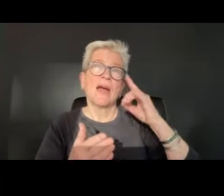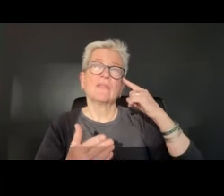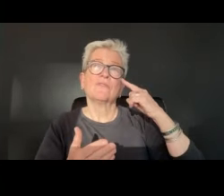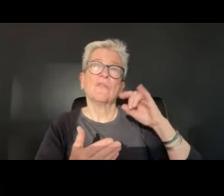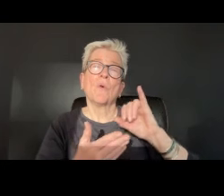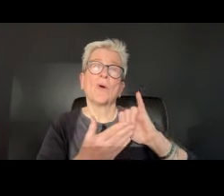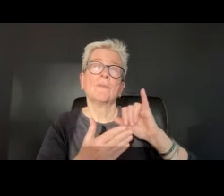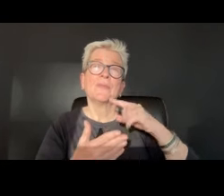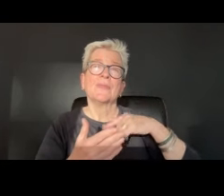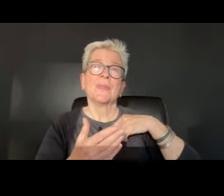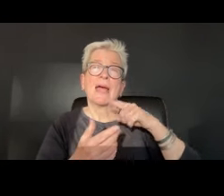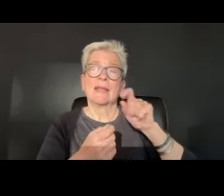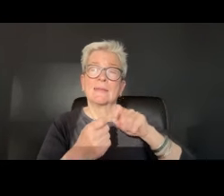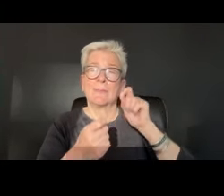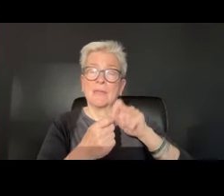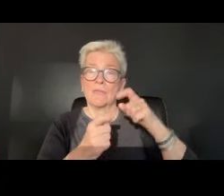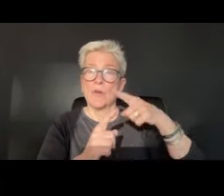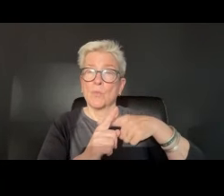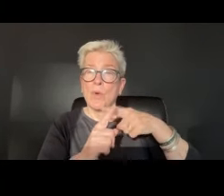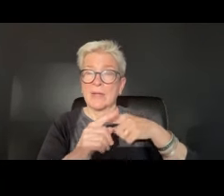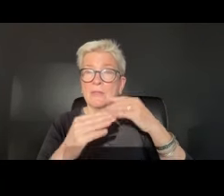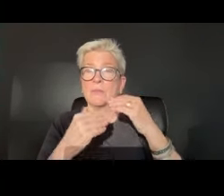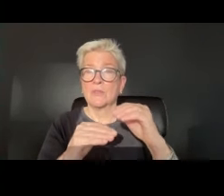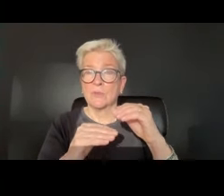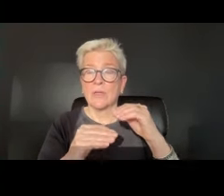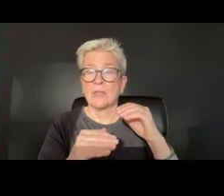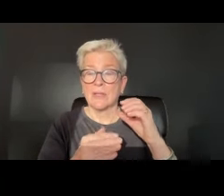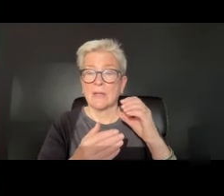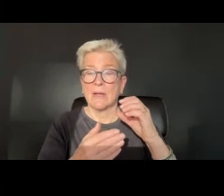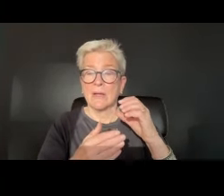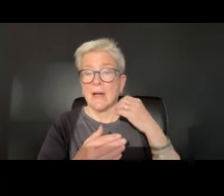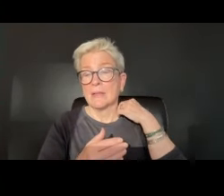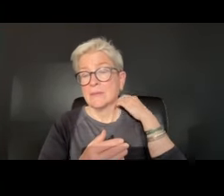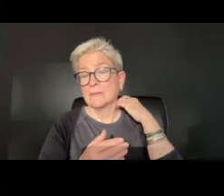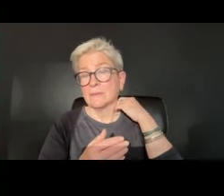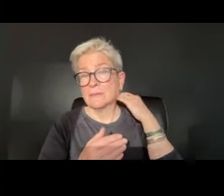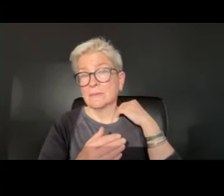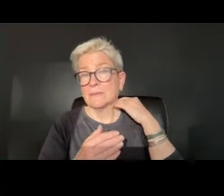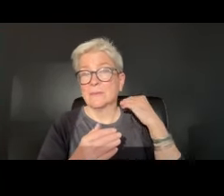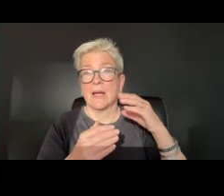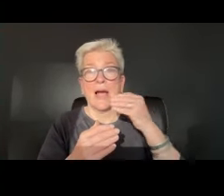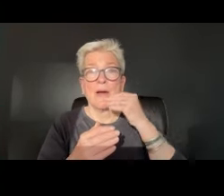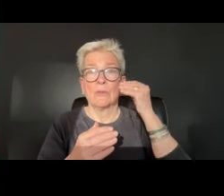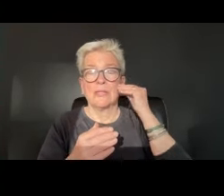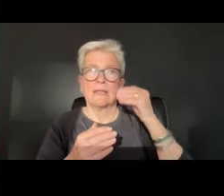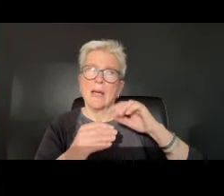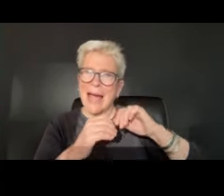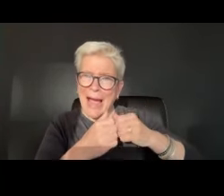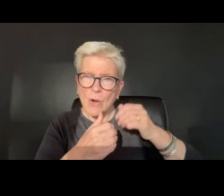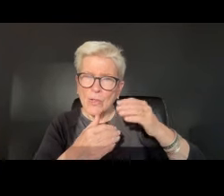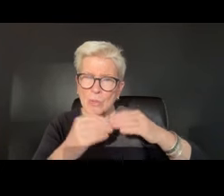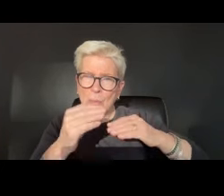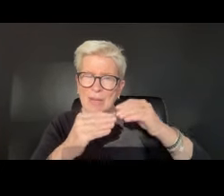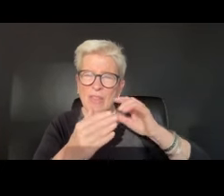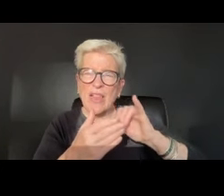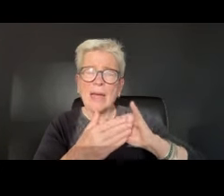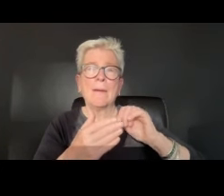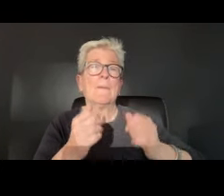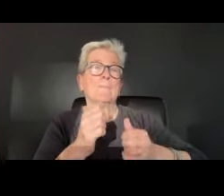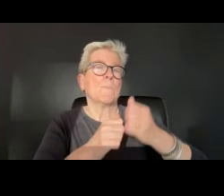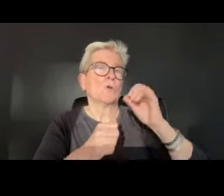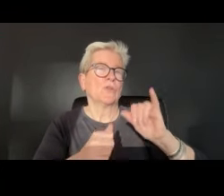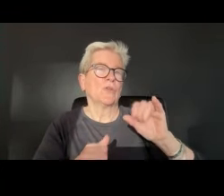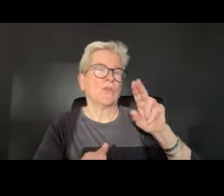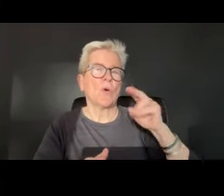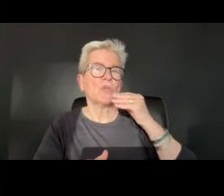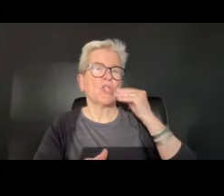for explicit rent and income restricted housing. So how does that get built? The vast majority of those units